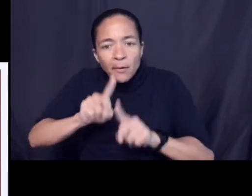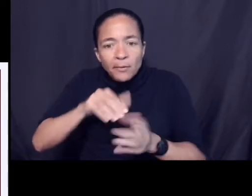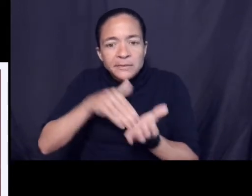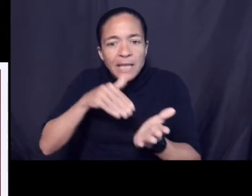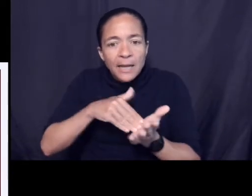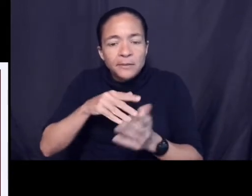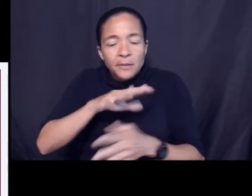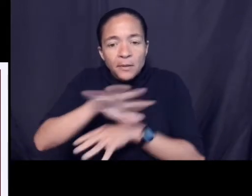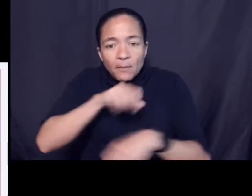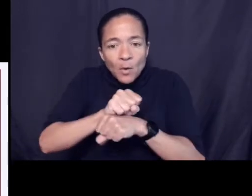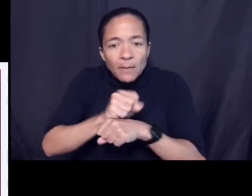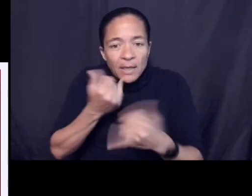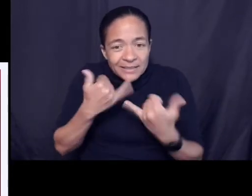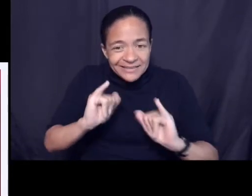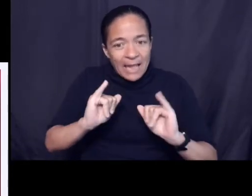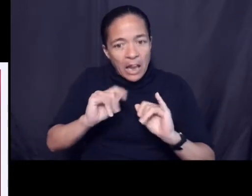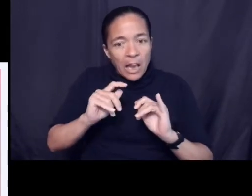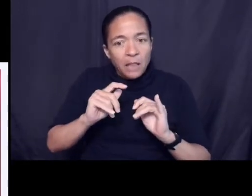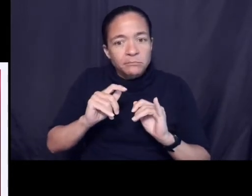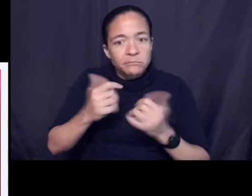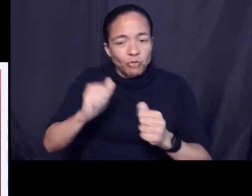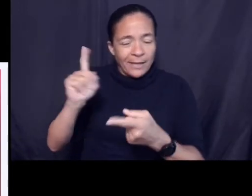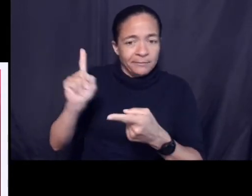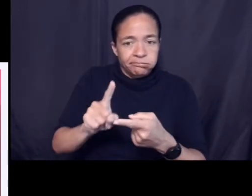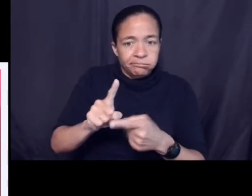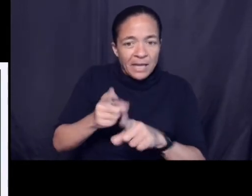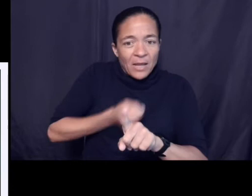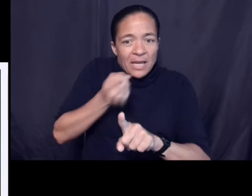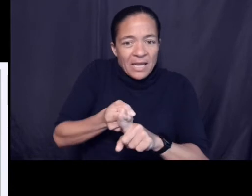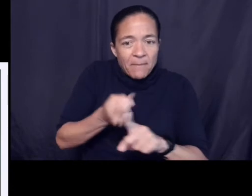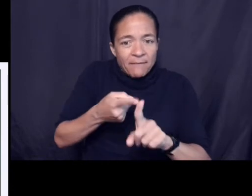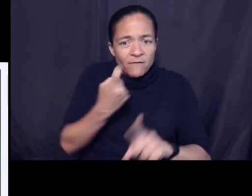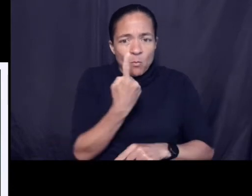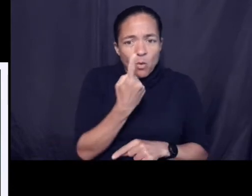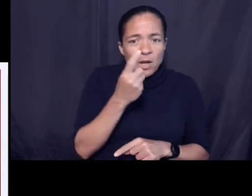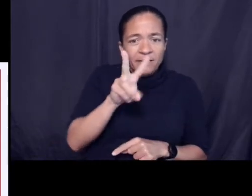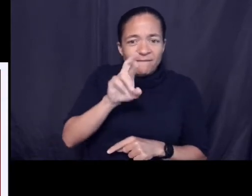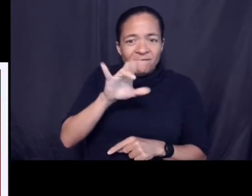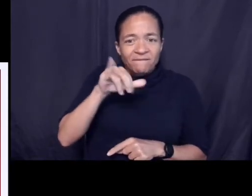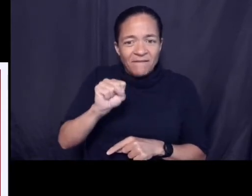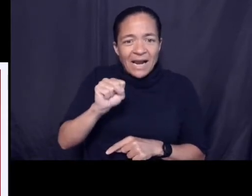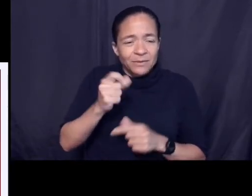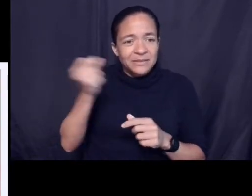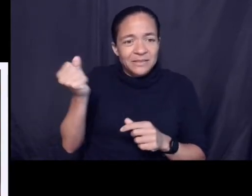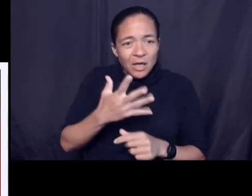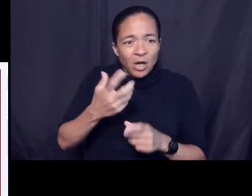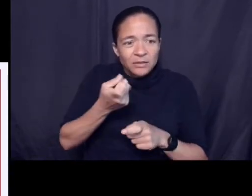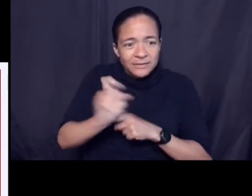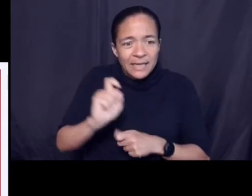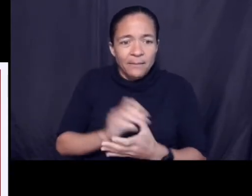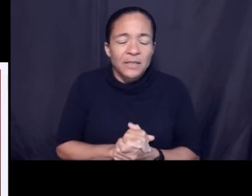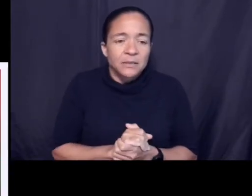and dealing with effects of this one virus that caused so much damage. I was born